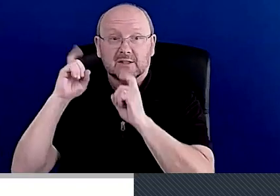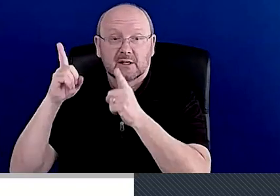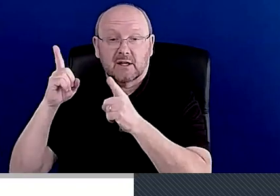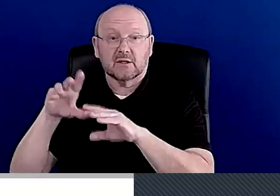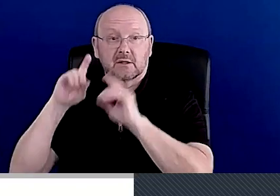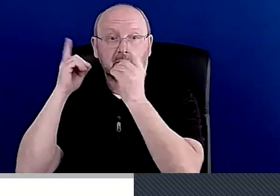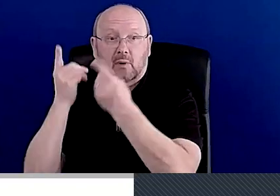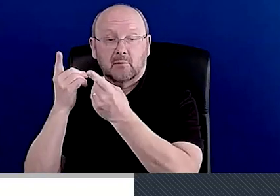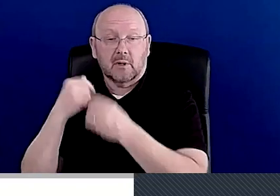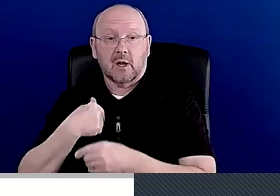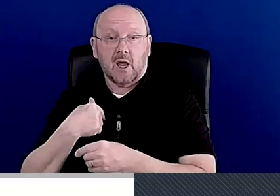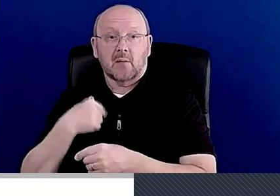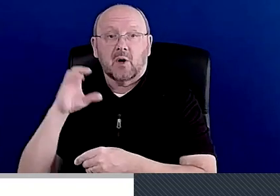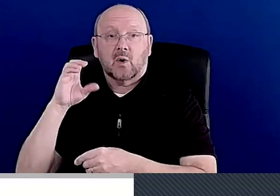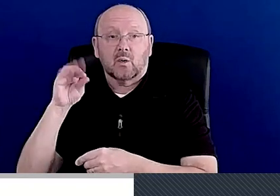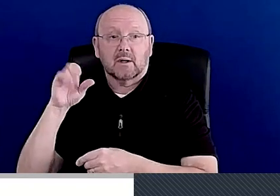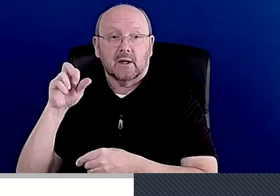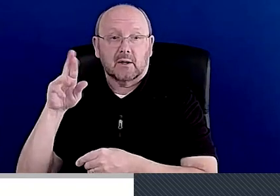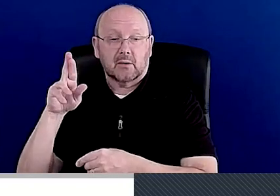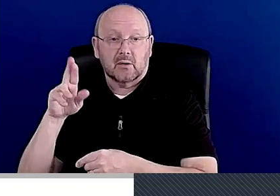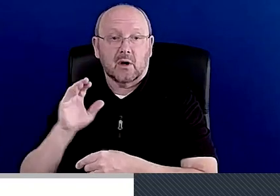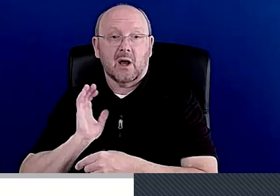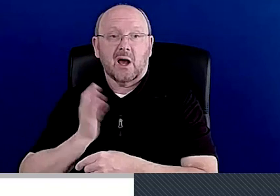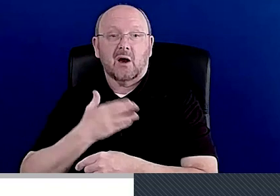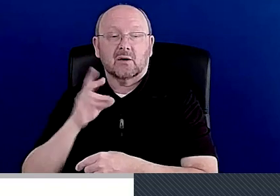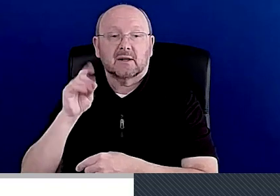the coordinator. Our dean is Dr. Donna Cooper.